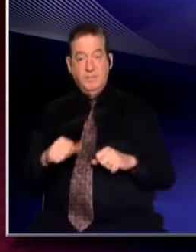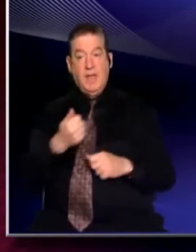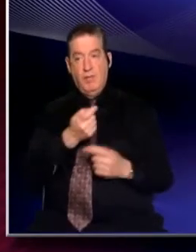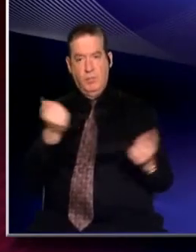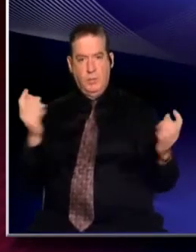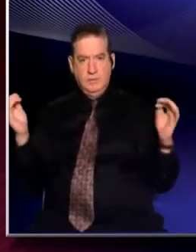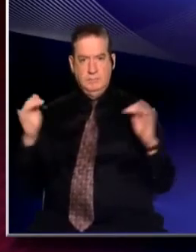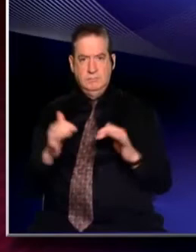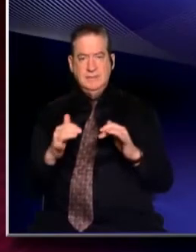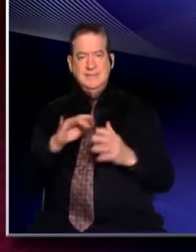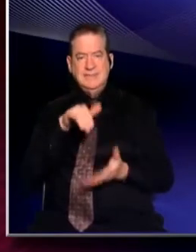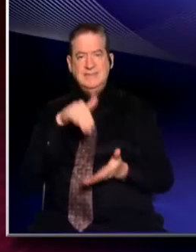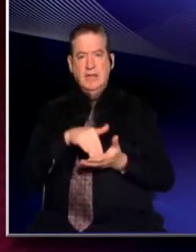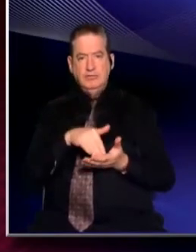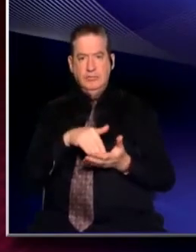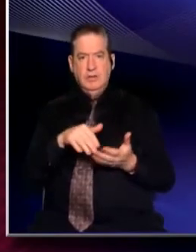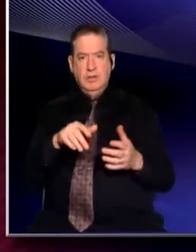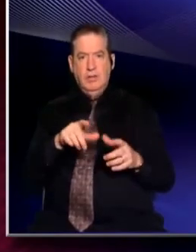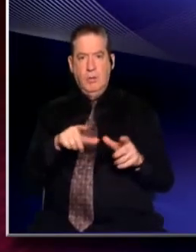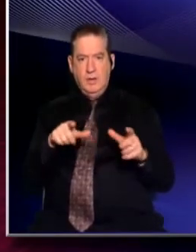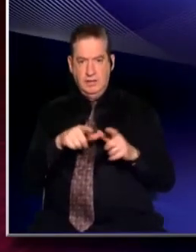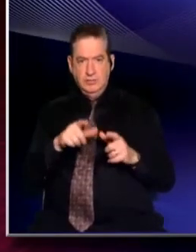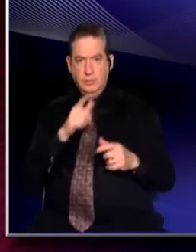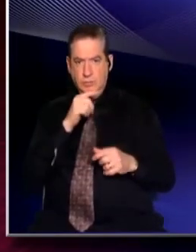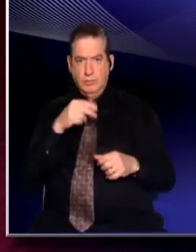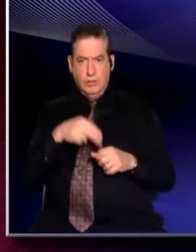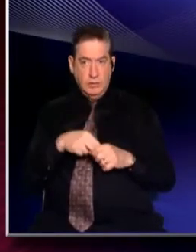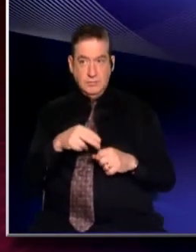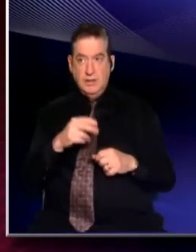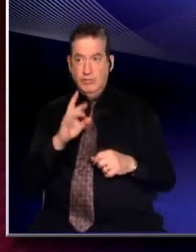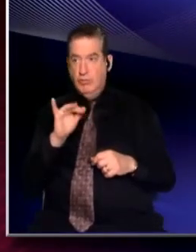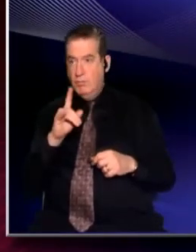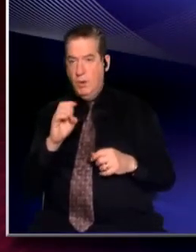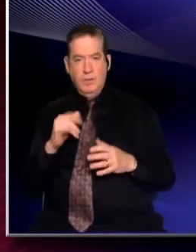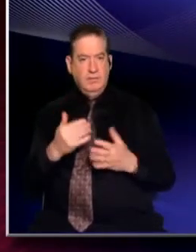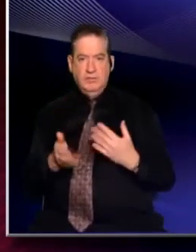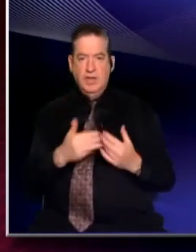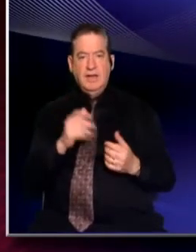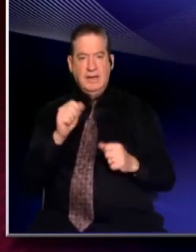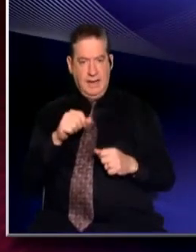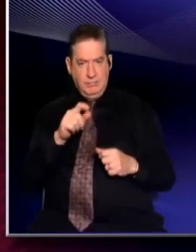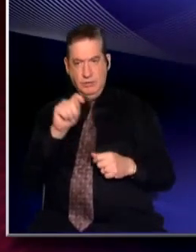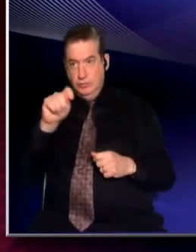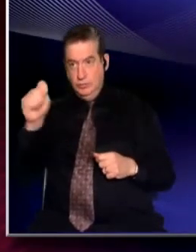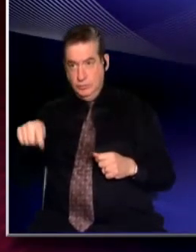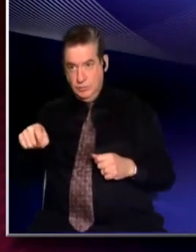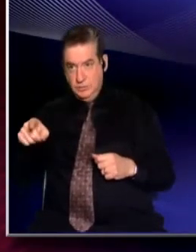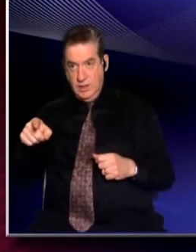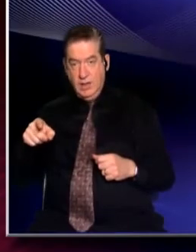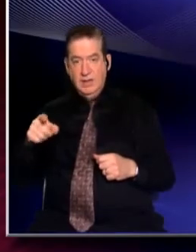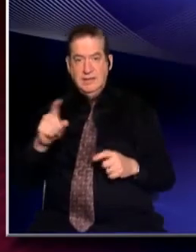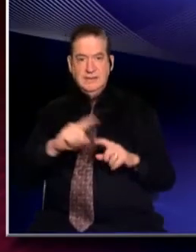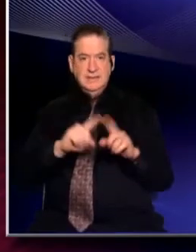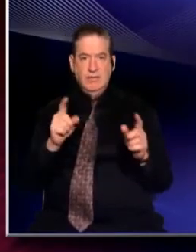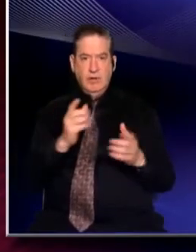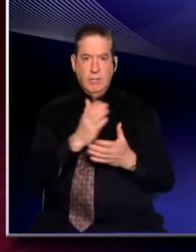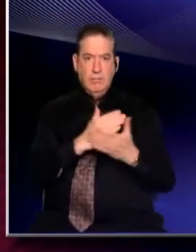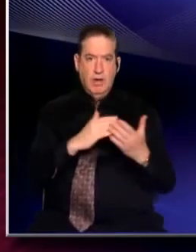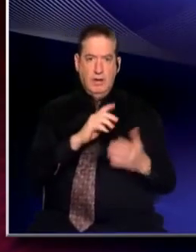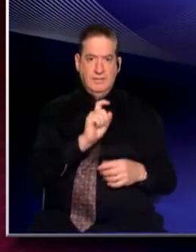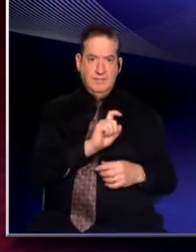coming together in a centralized location who is participating remotely regardless. For instance, it could be in Tucson, a different part of